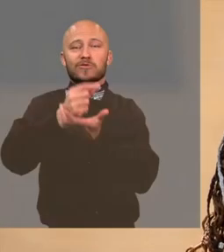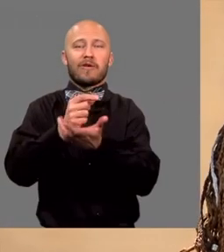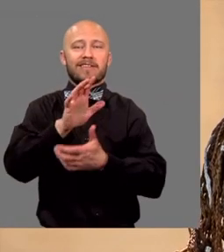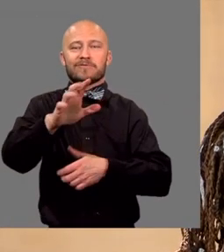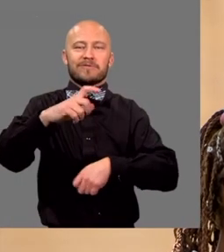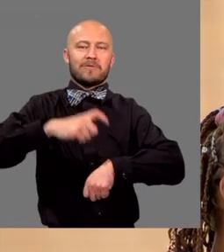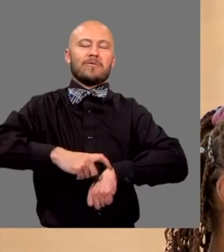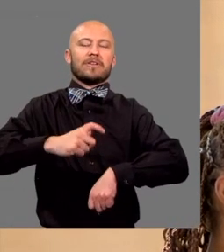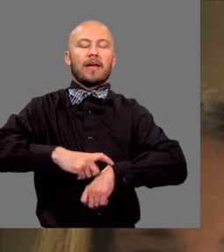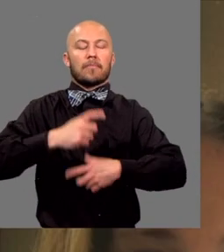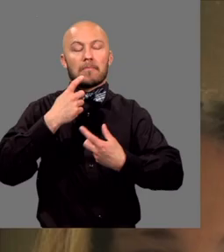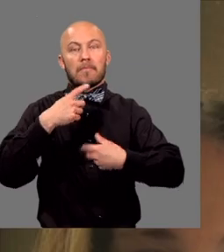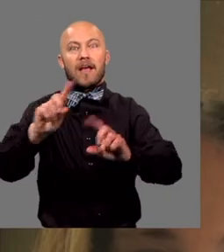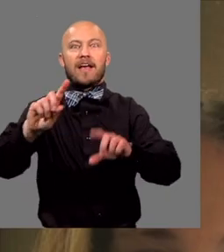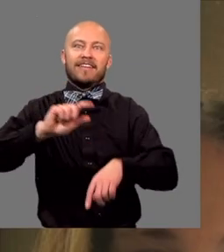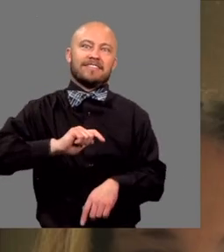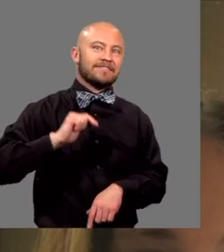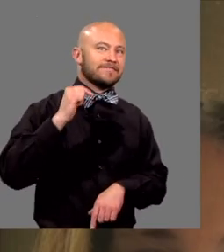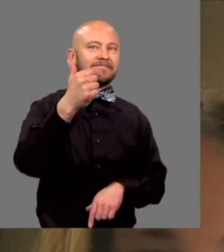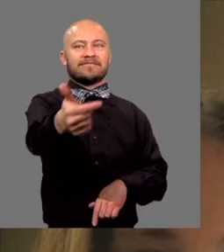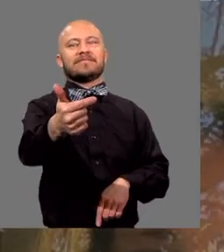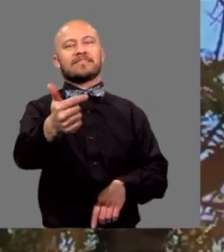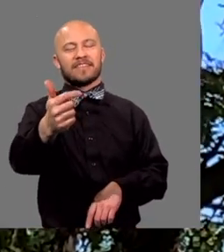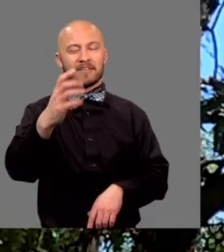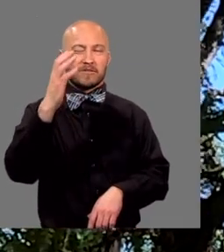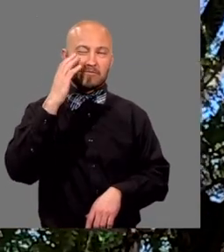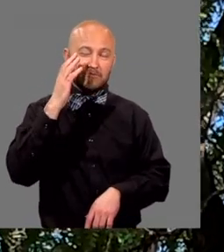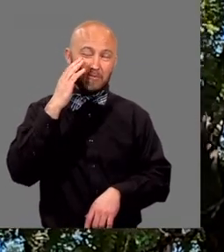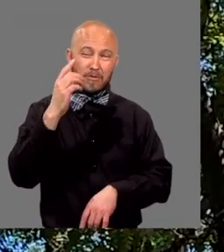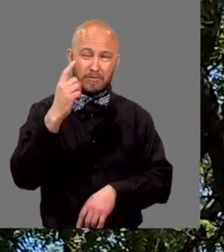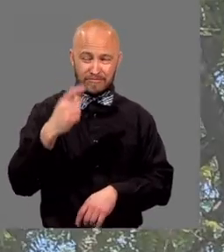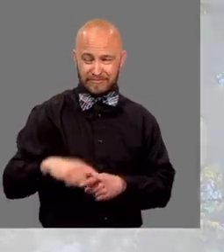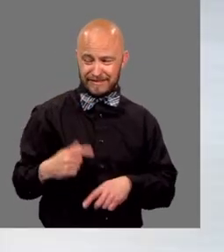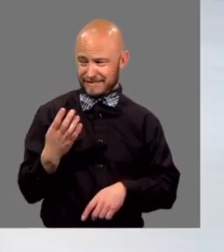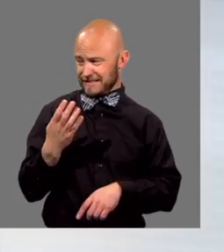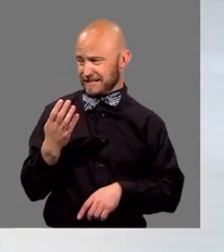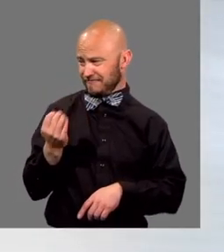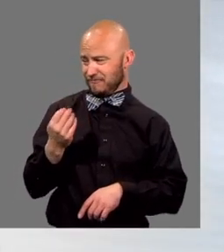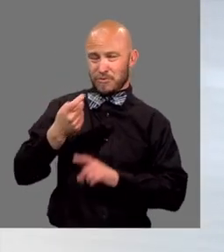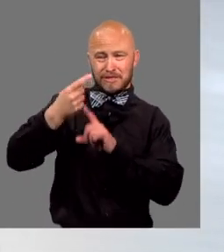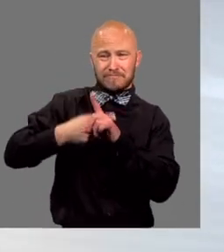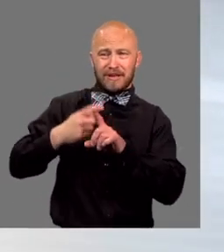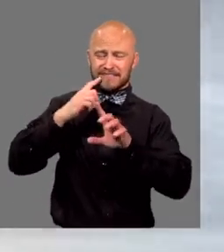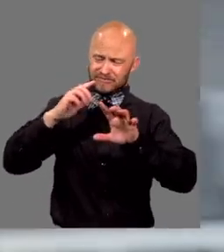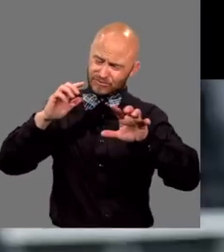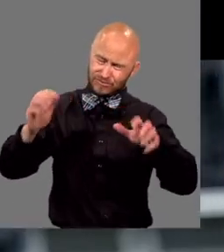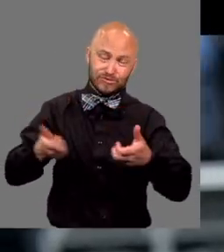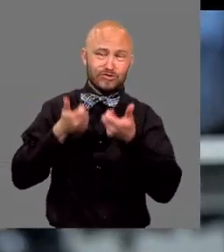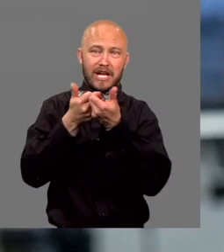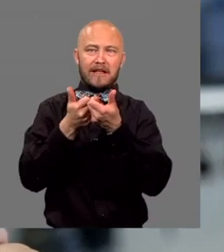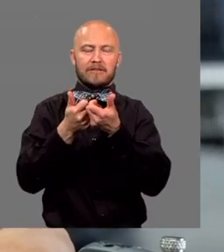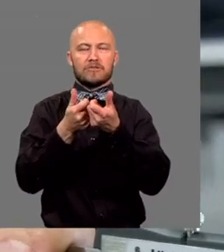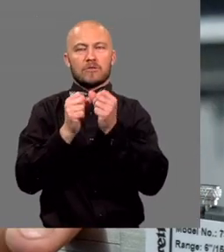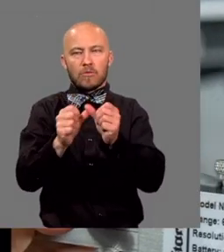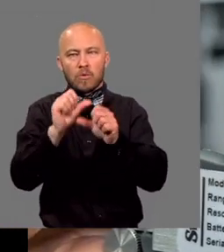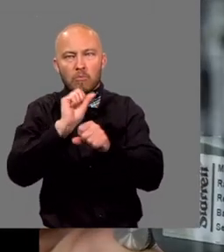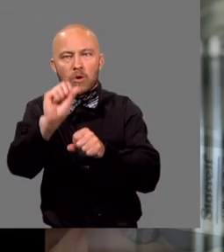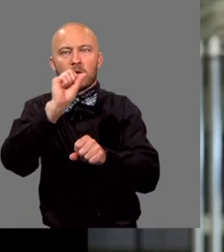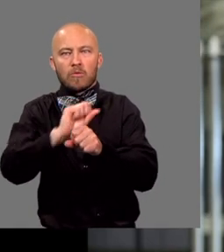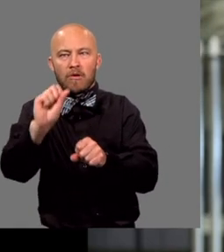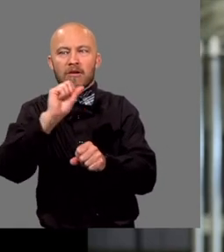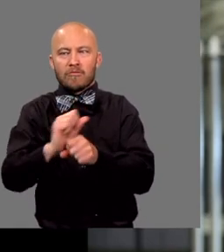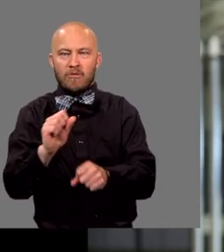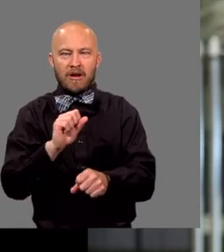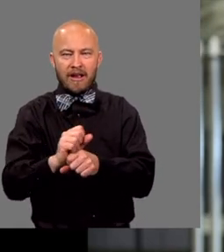Graduates, your time has finally come. Despite the challenges of the past 14 months, you continue